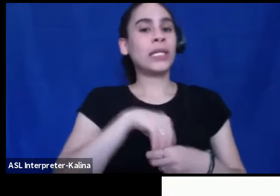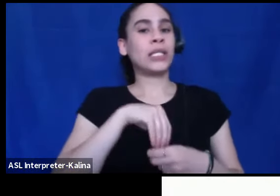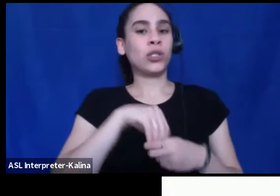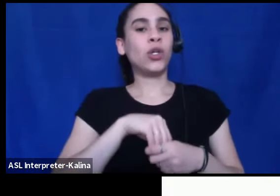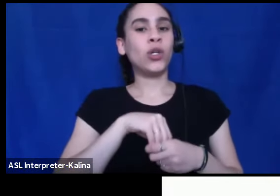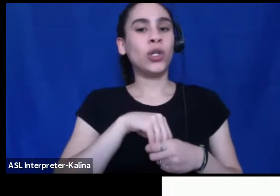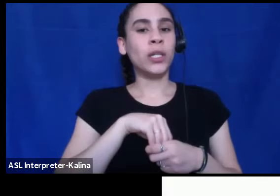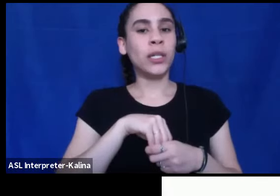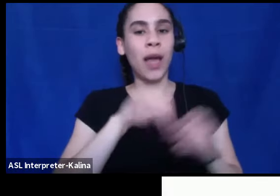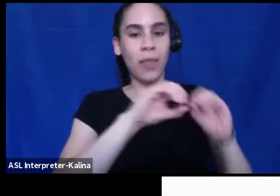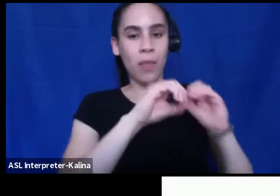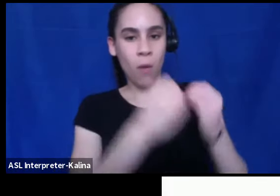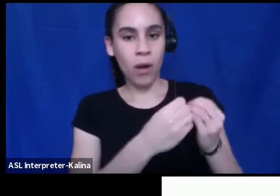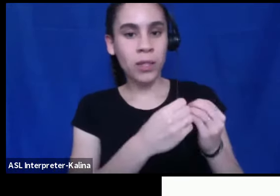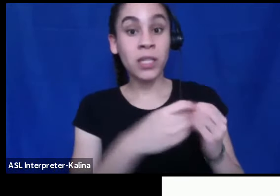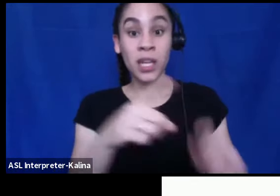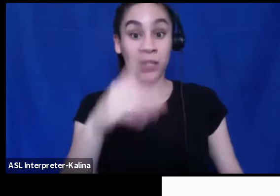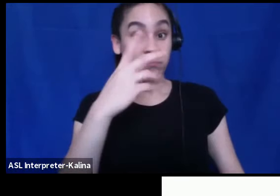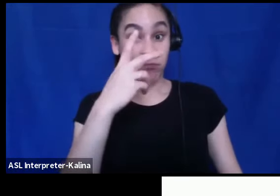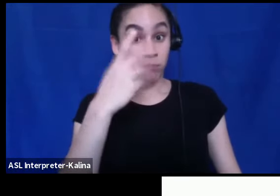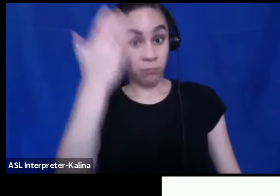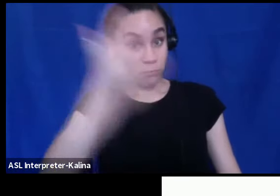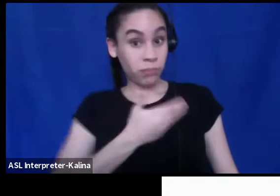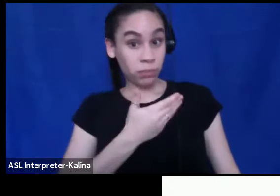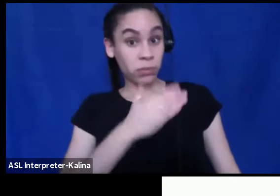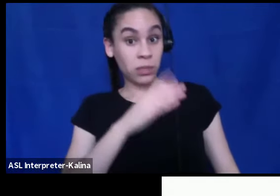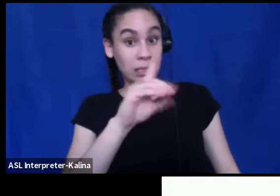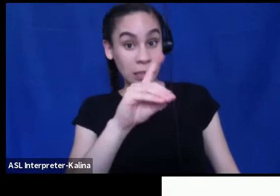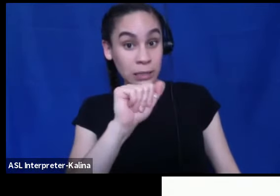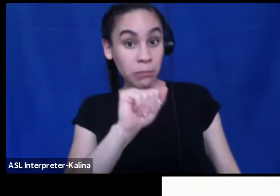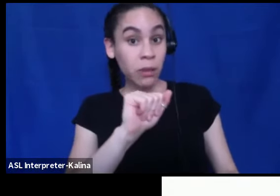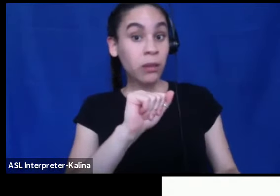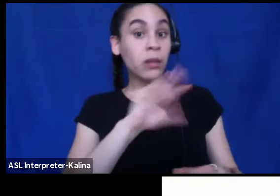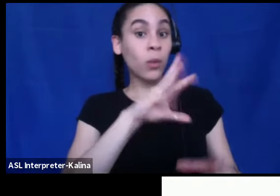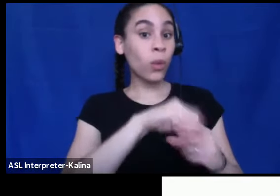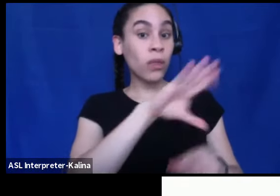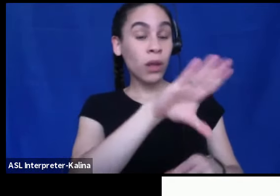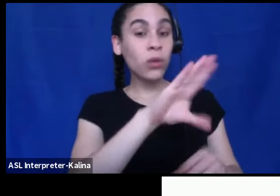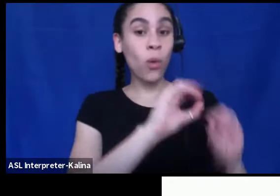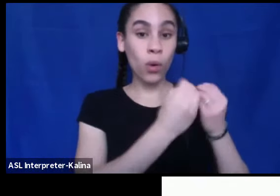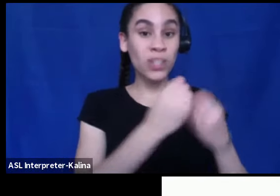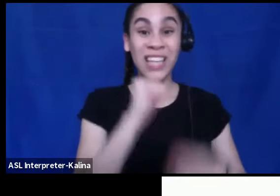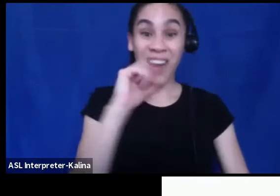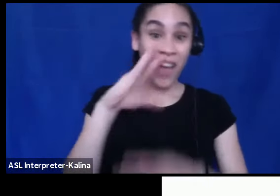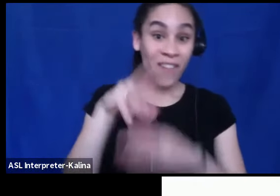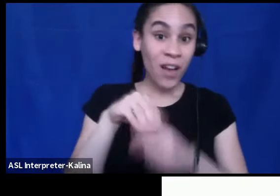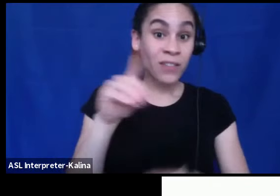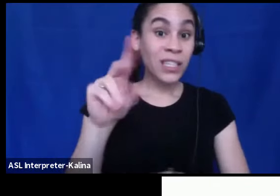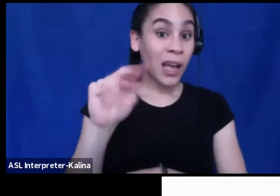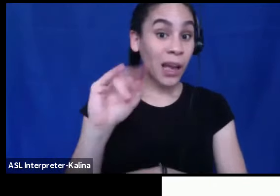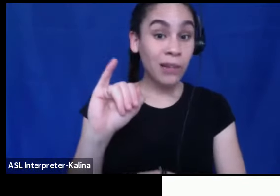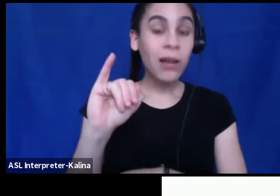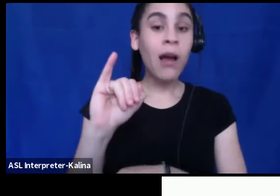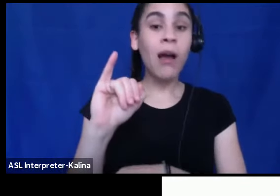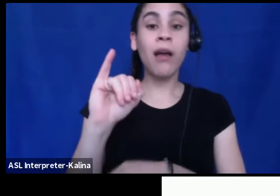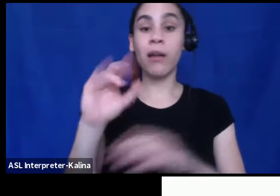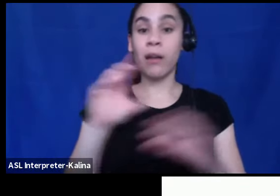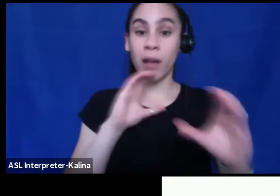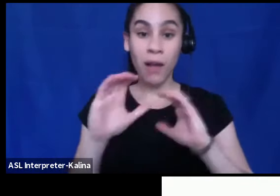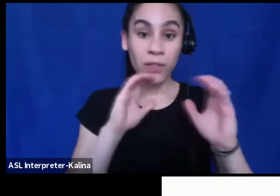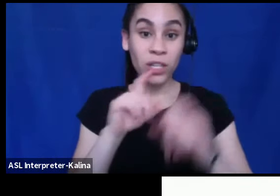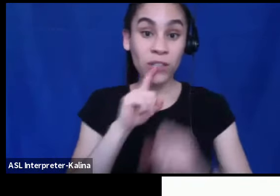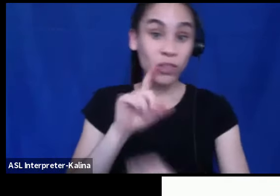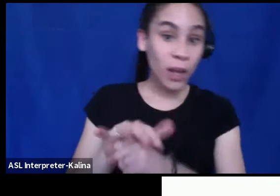organization. If you don't see disability within your organization, or it's not part of your D&I conversations or commitments, the things won't move forward